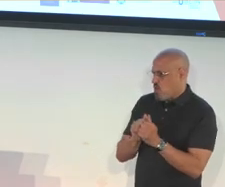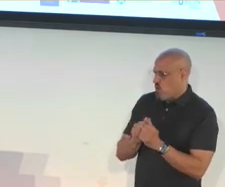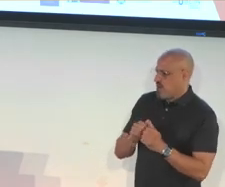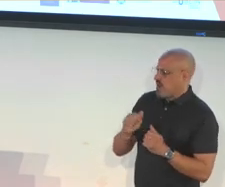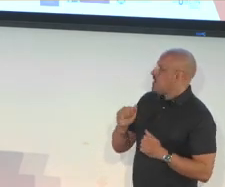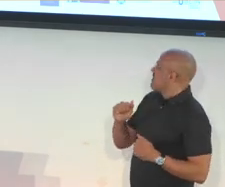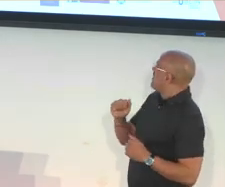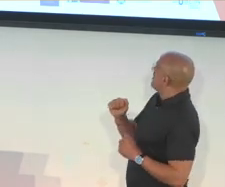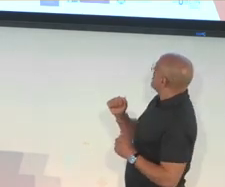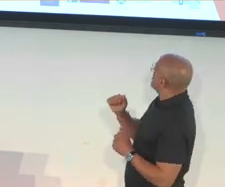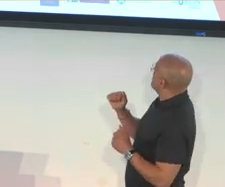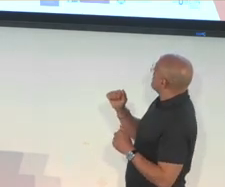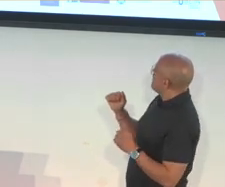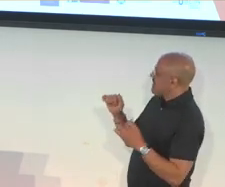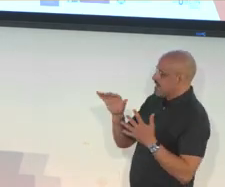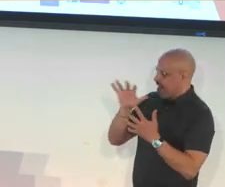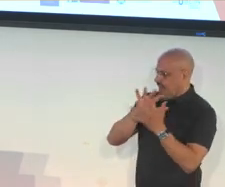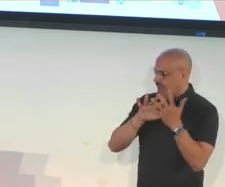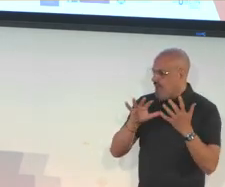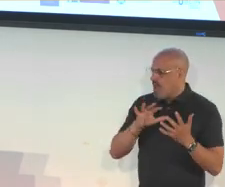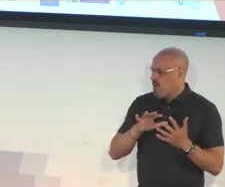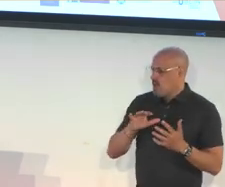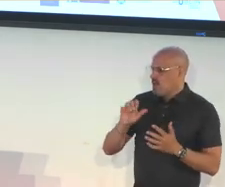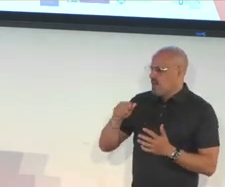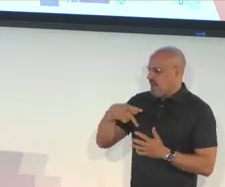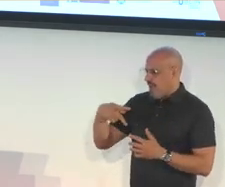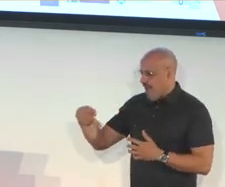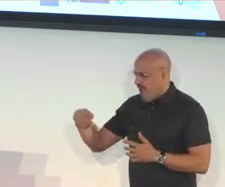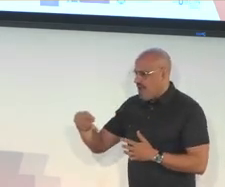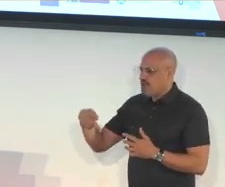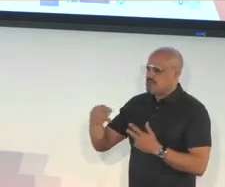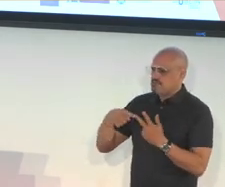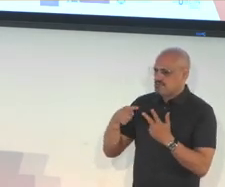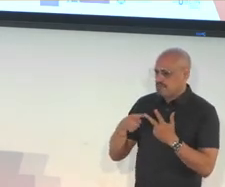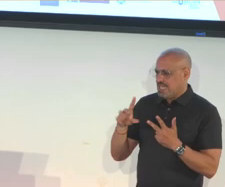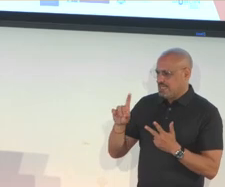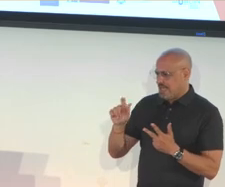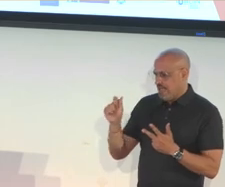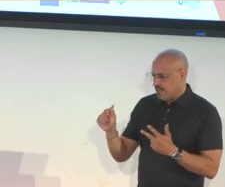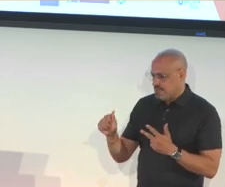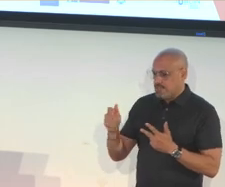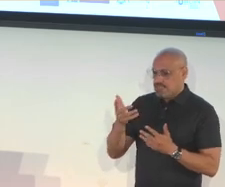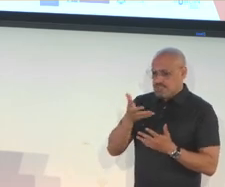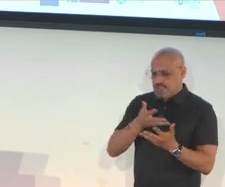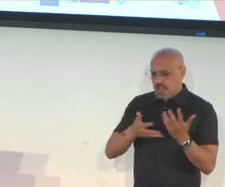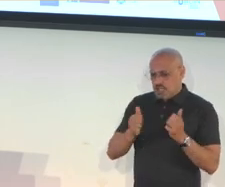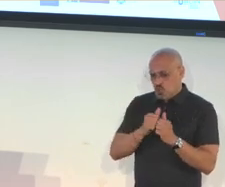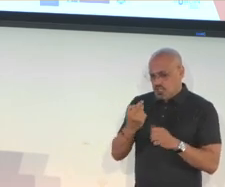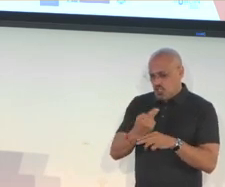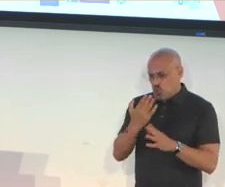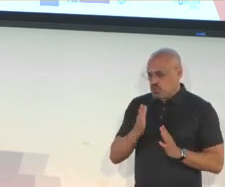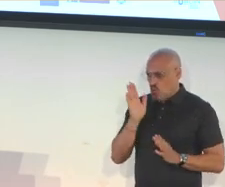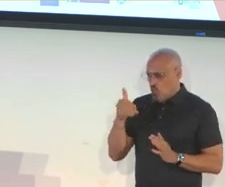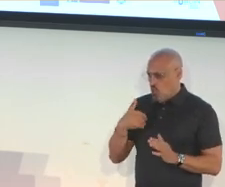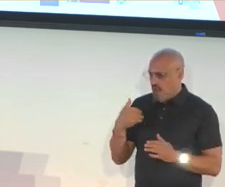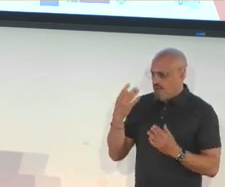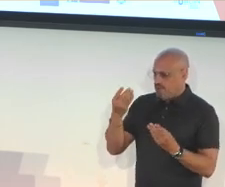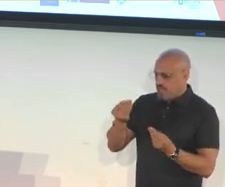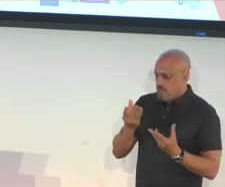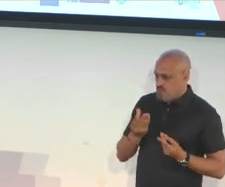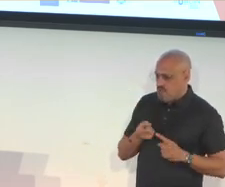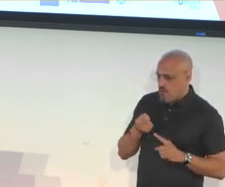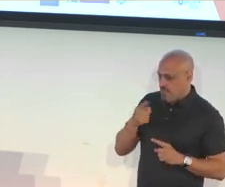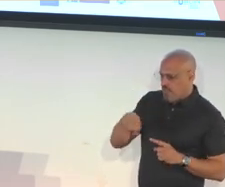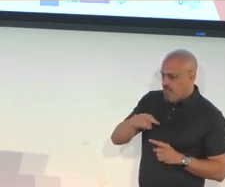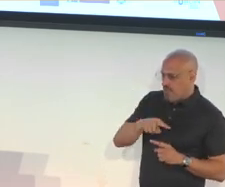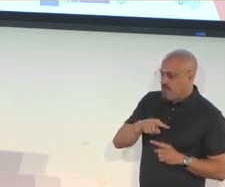layer, a cloud layer, and a data layer. The app layer interacts with users, so you're going to get user input from the